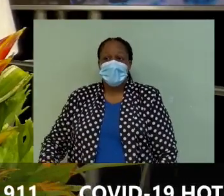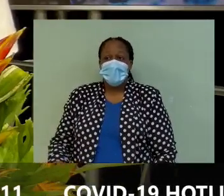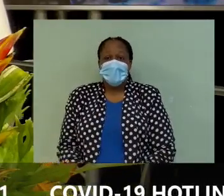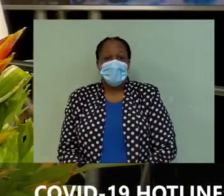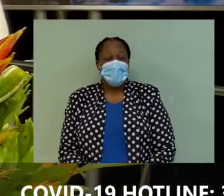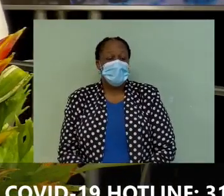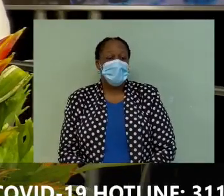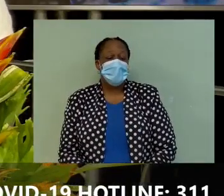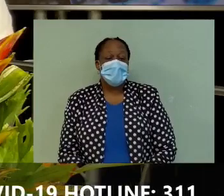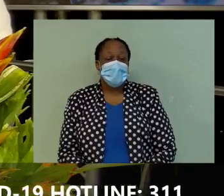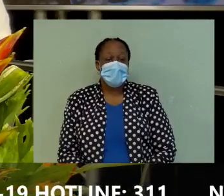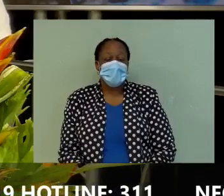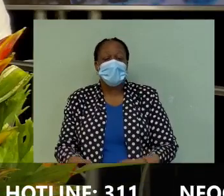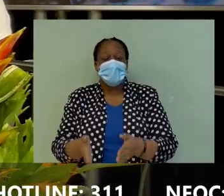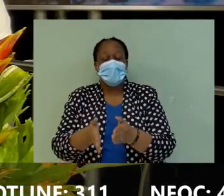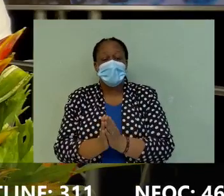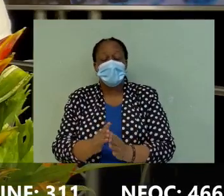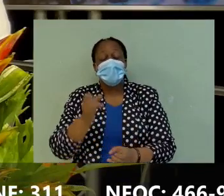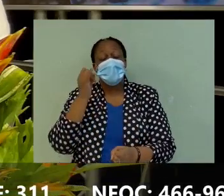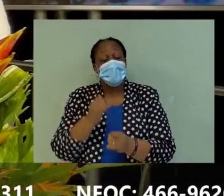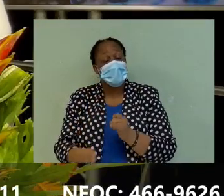I am making this last appeal to you